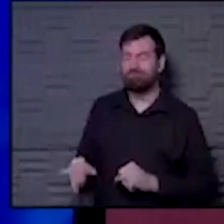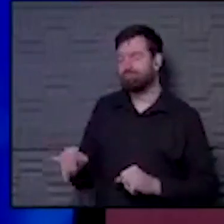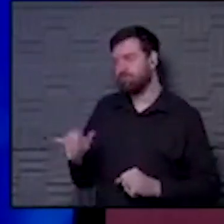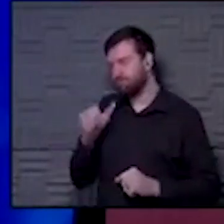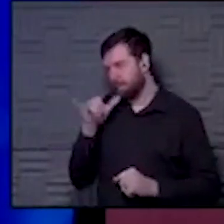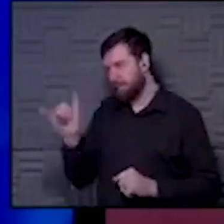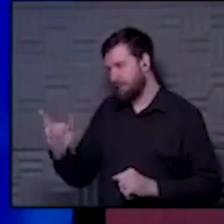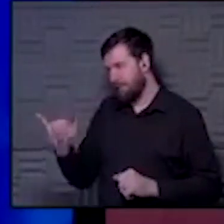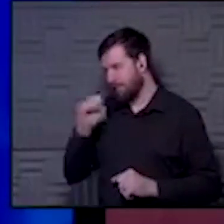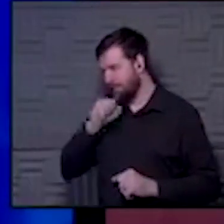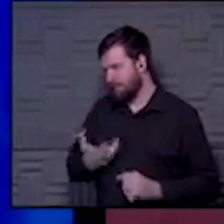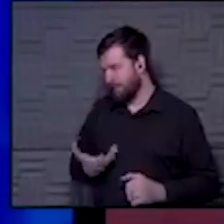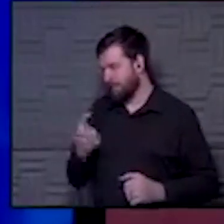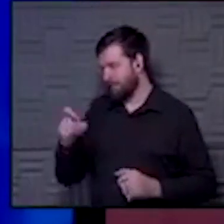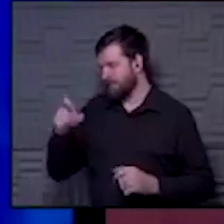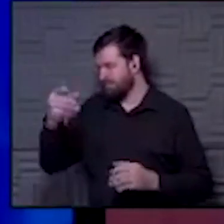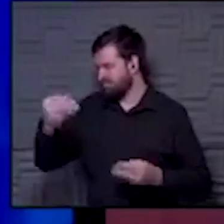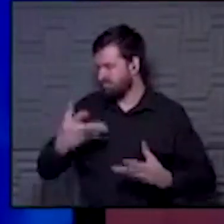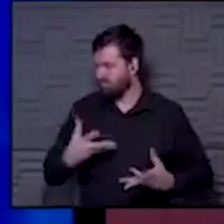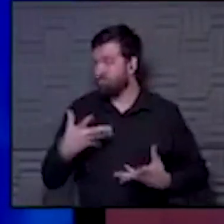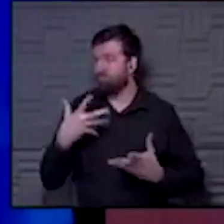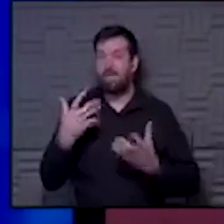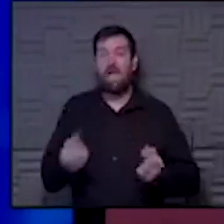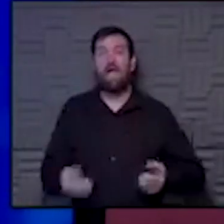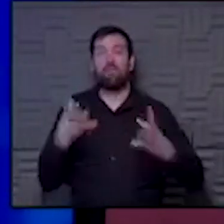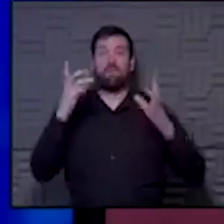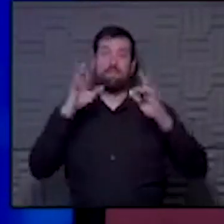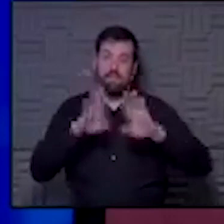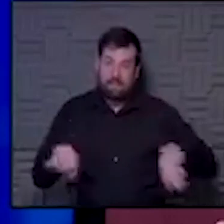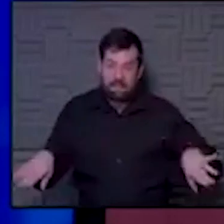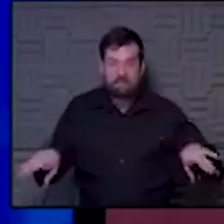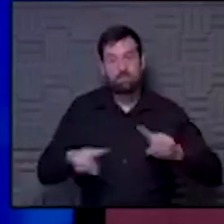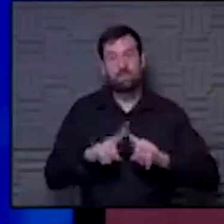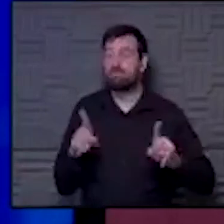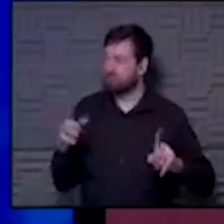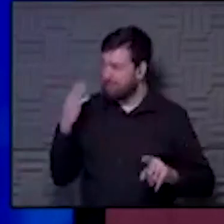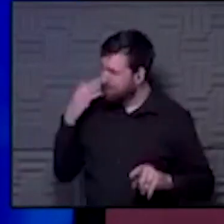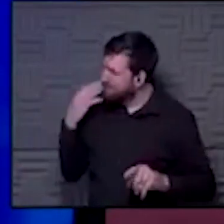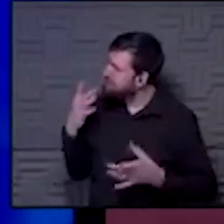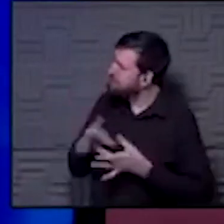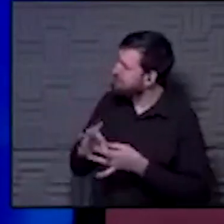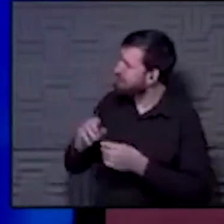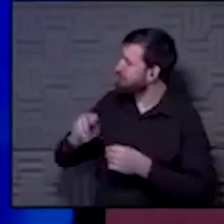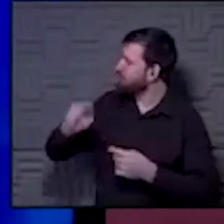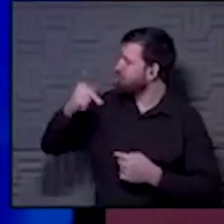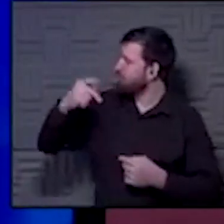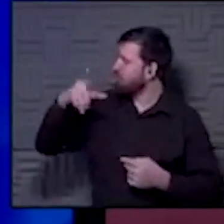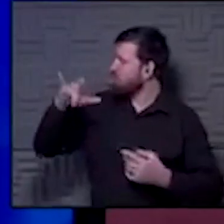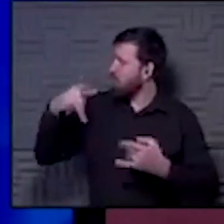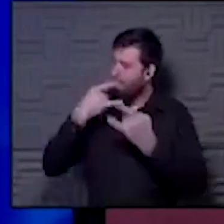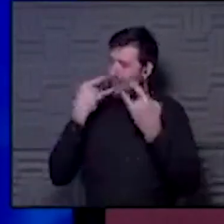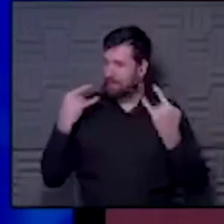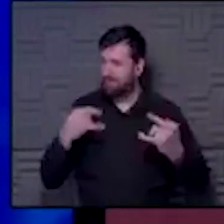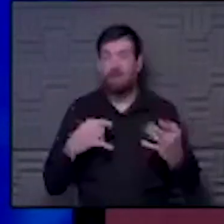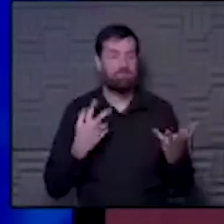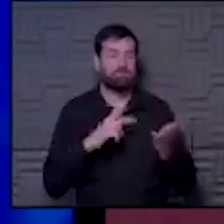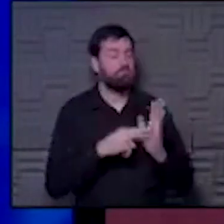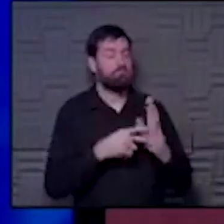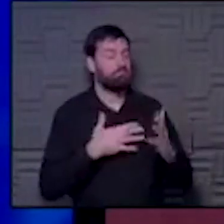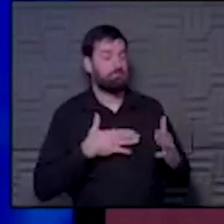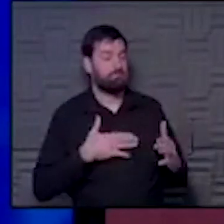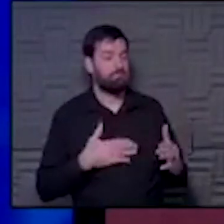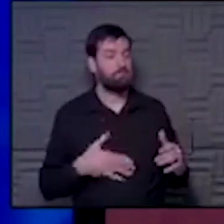our help to tell him how many kids are in the peds, but we were checking. I'm just saying that the North Pole Right. wears masks. That's right. No, I meant mine.